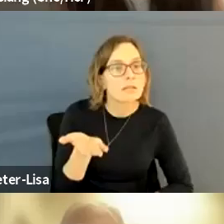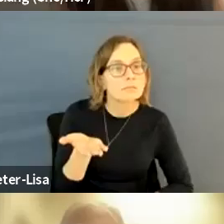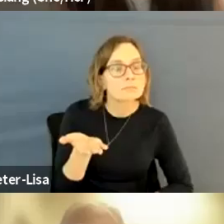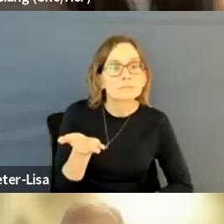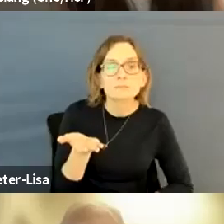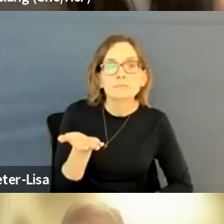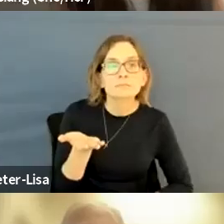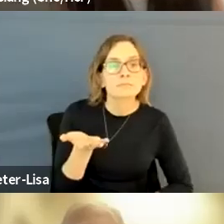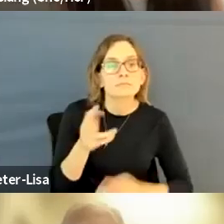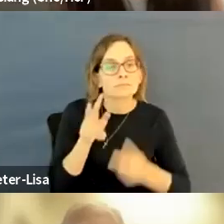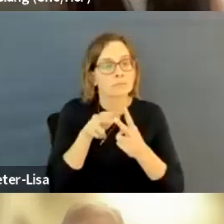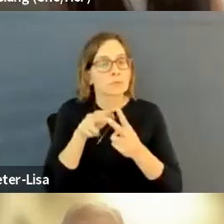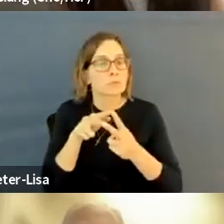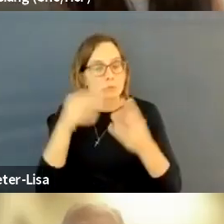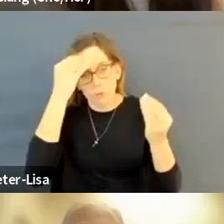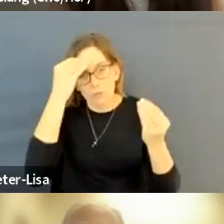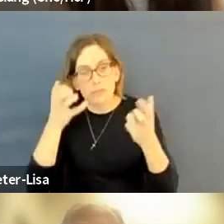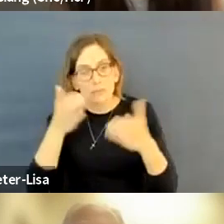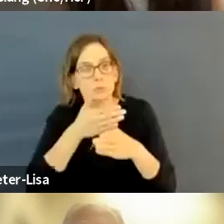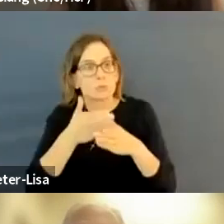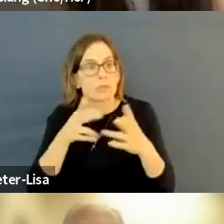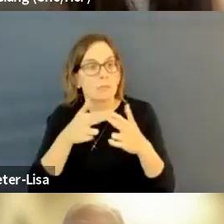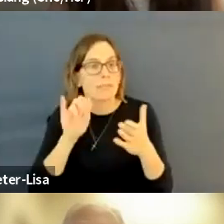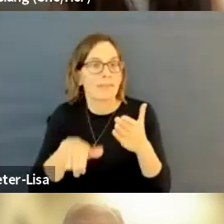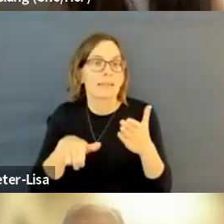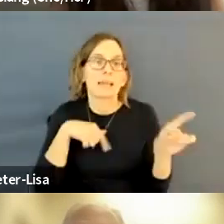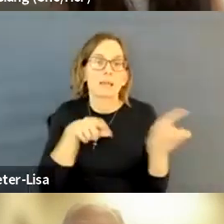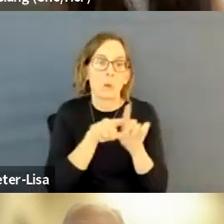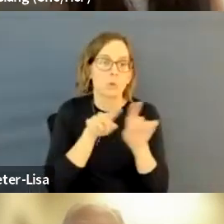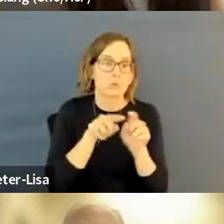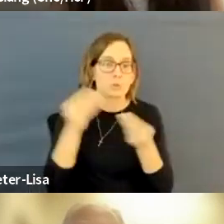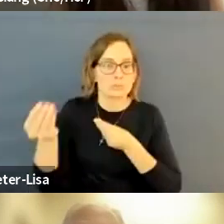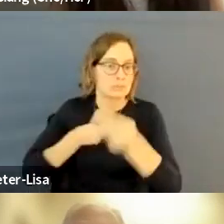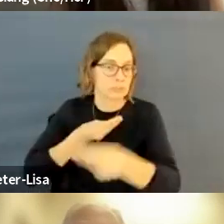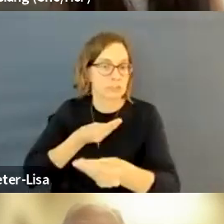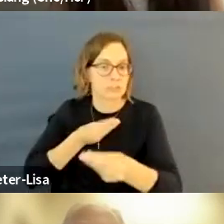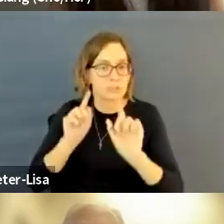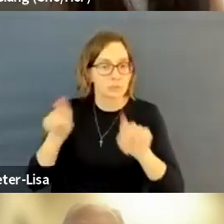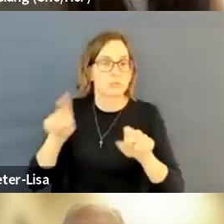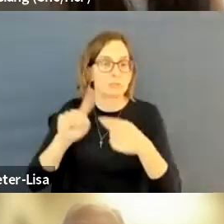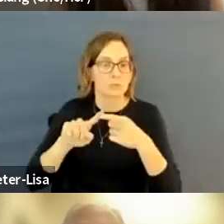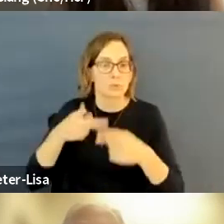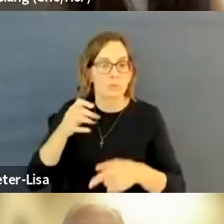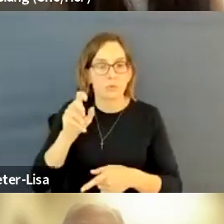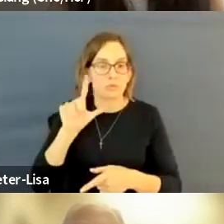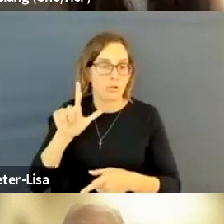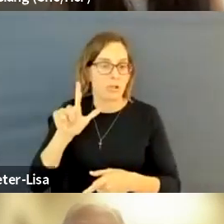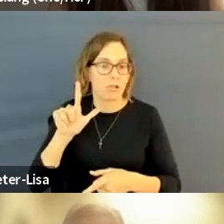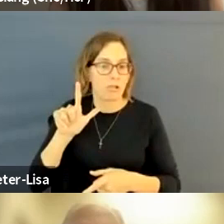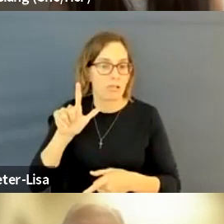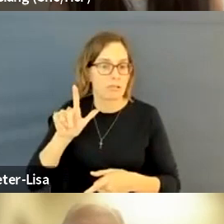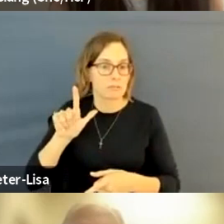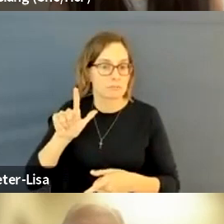I just had two thoughts that I wanted to share on that. I also was an exchange student. I went over to Portugal and had people correcting